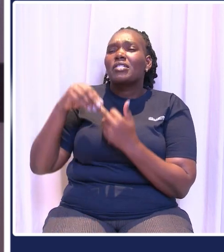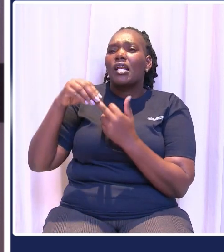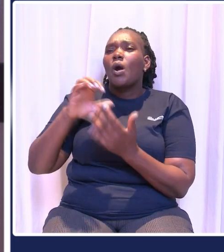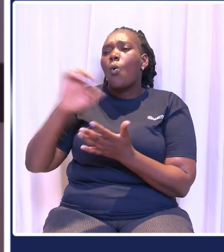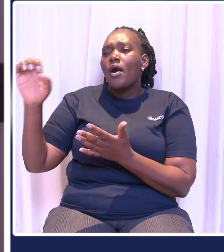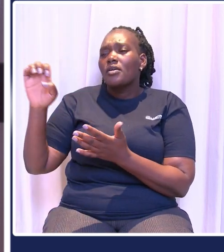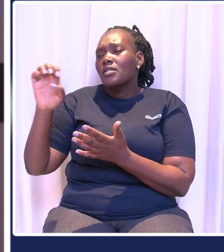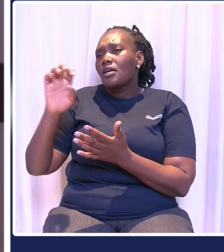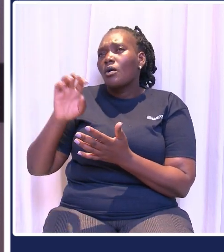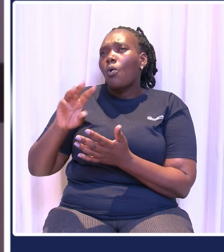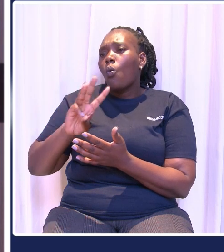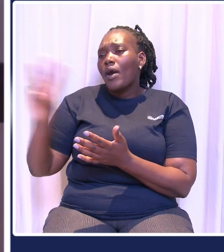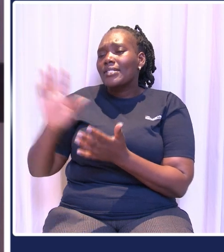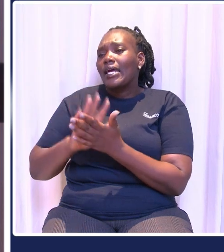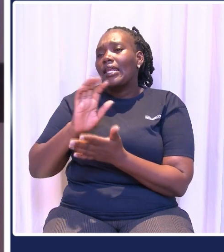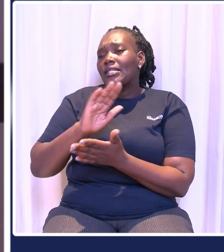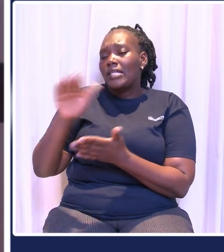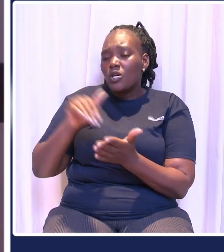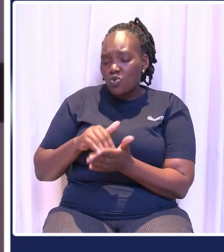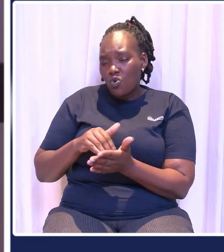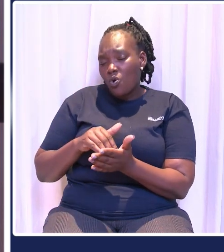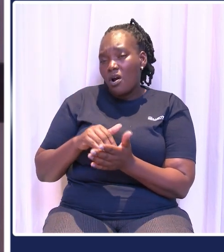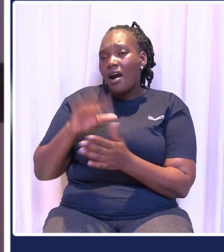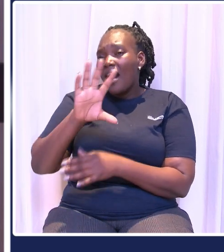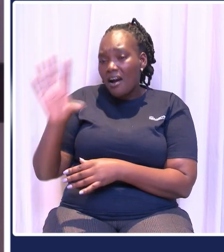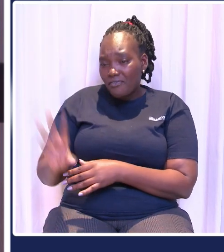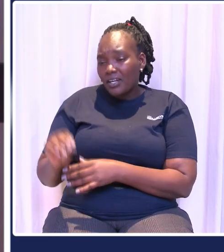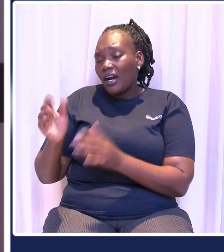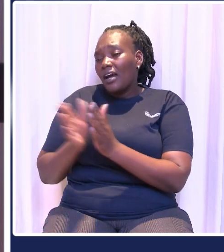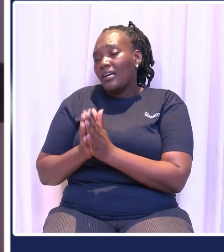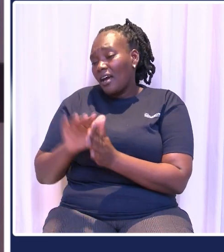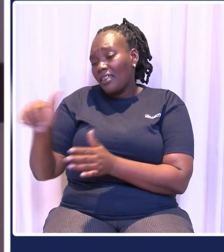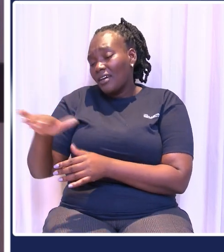sometimes in East Africa as well, and in many countries in Southern Africa.